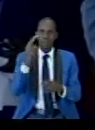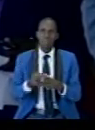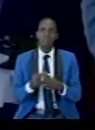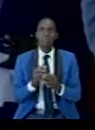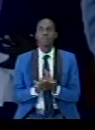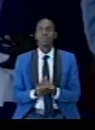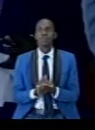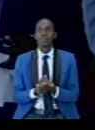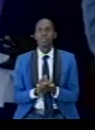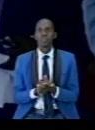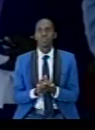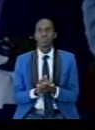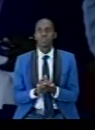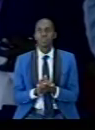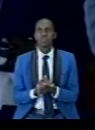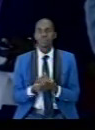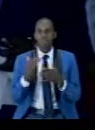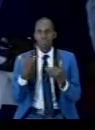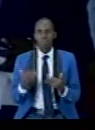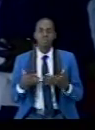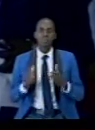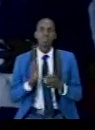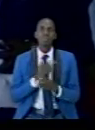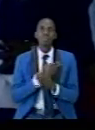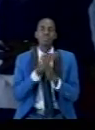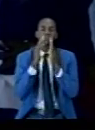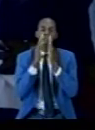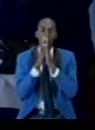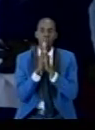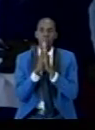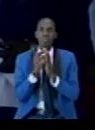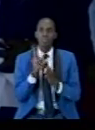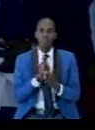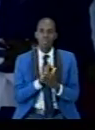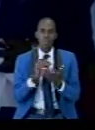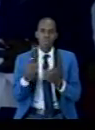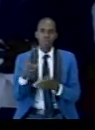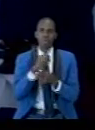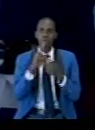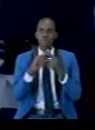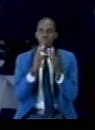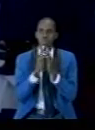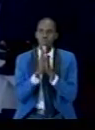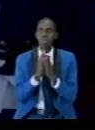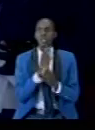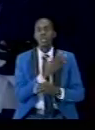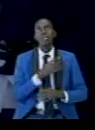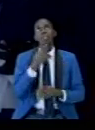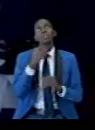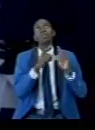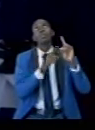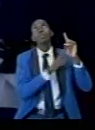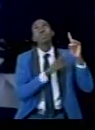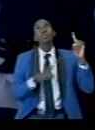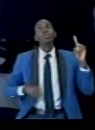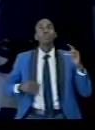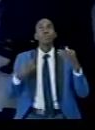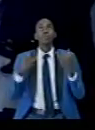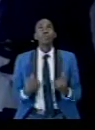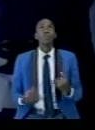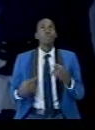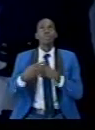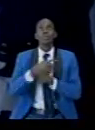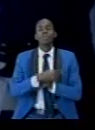Let's lift our voice to the Lord and pray. I want you to pray and say, Lord, today,